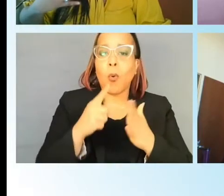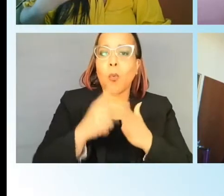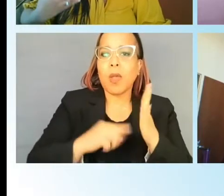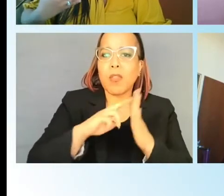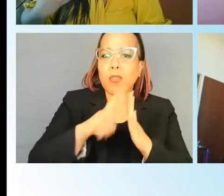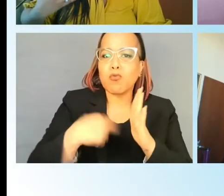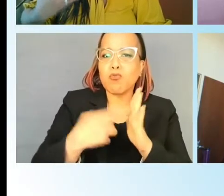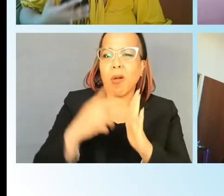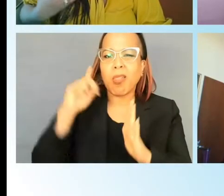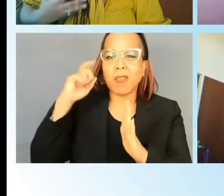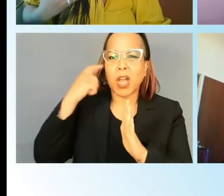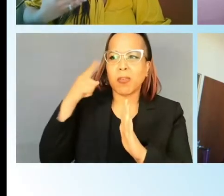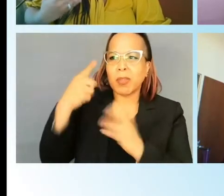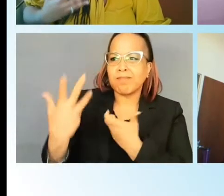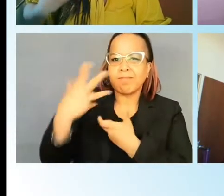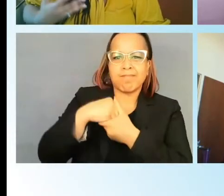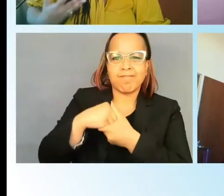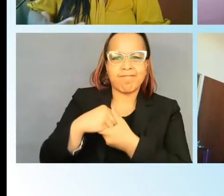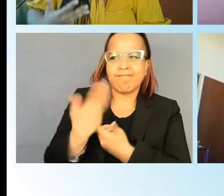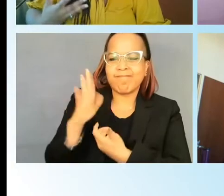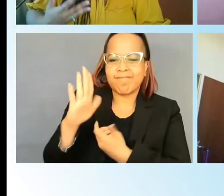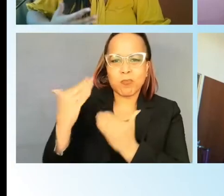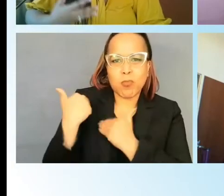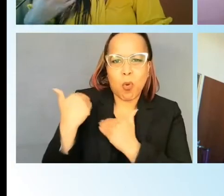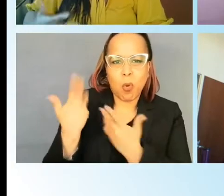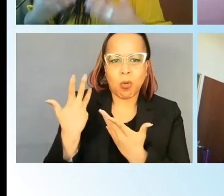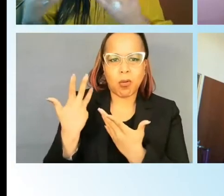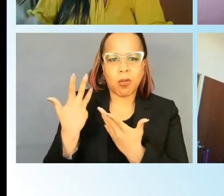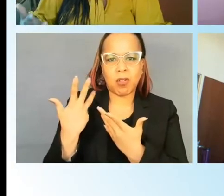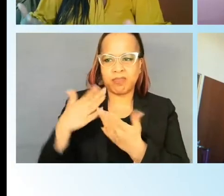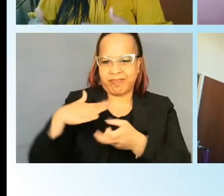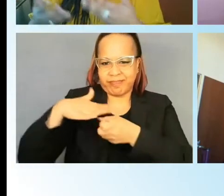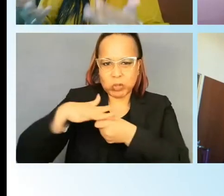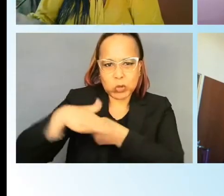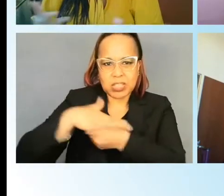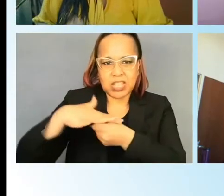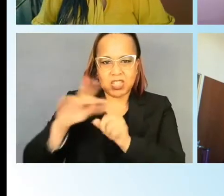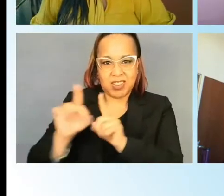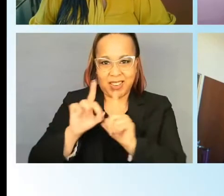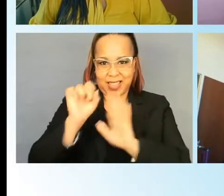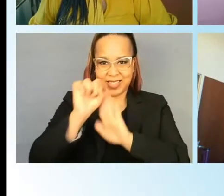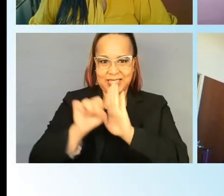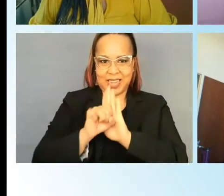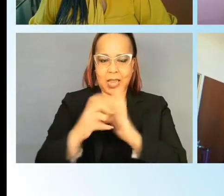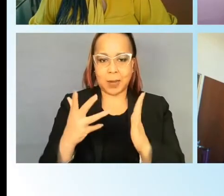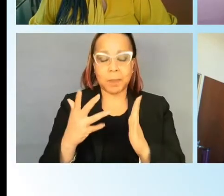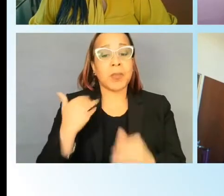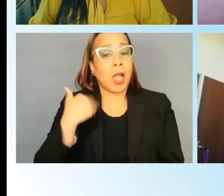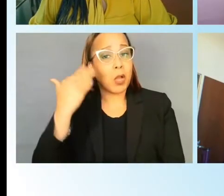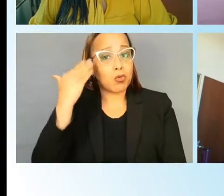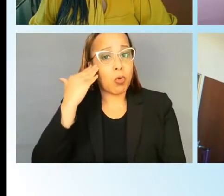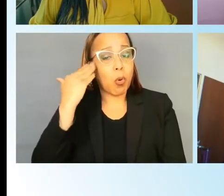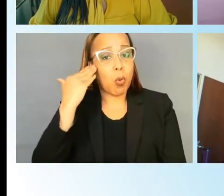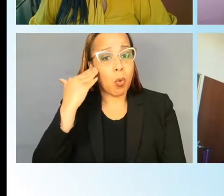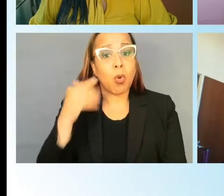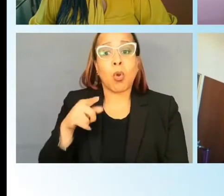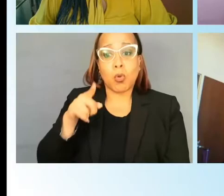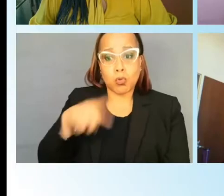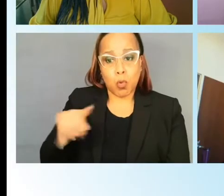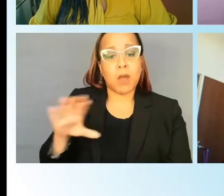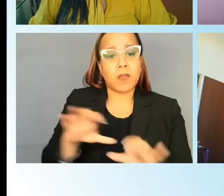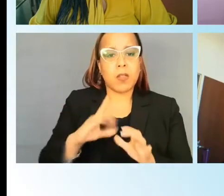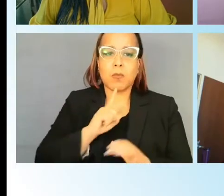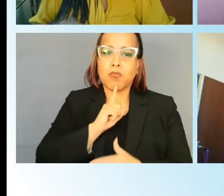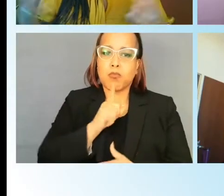government? What is the role of a jurisdiction like the state? And I know you all have done some really